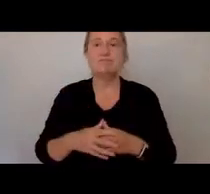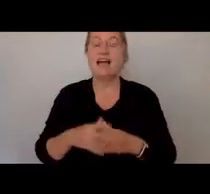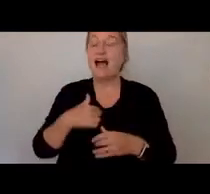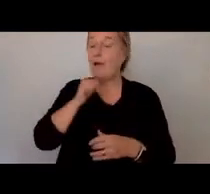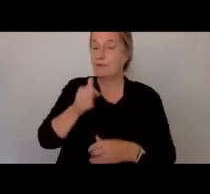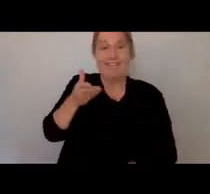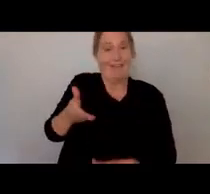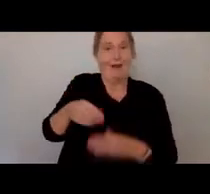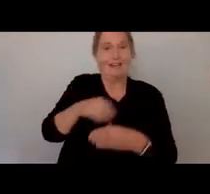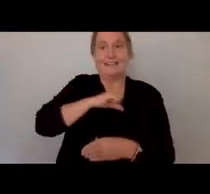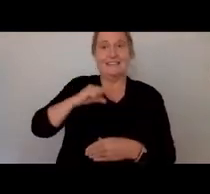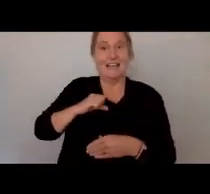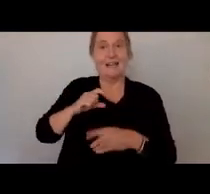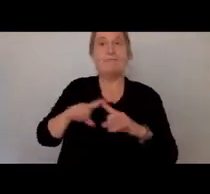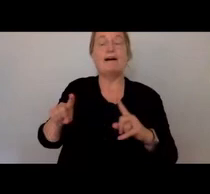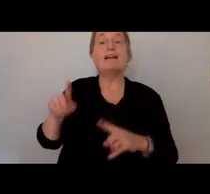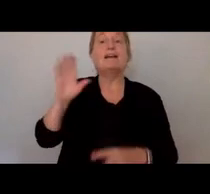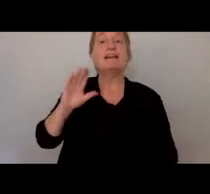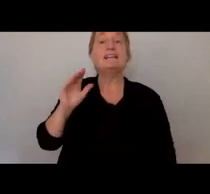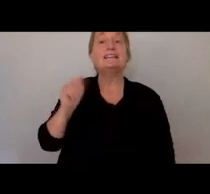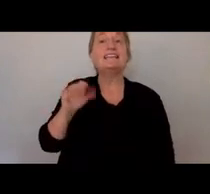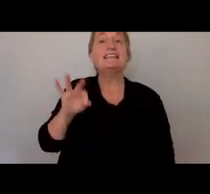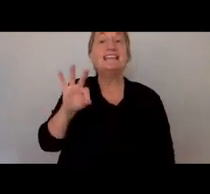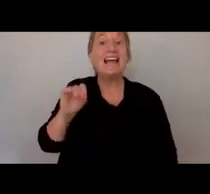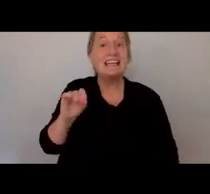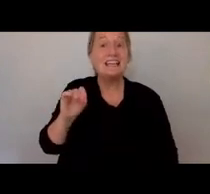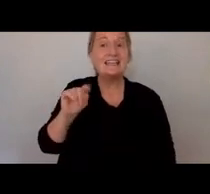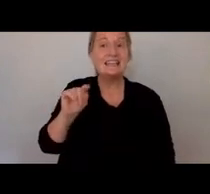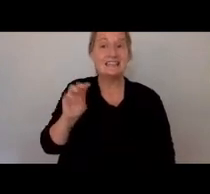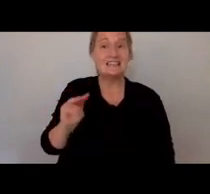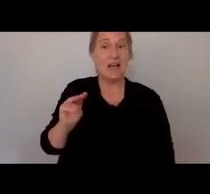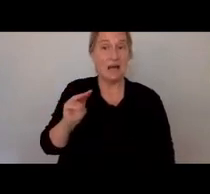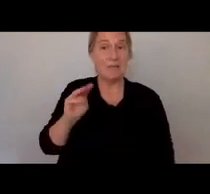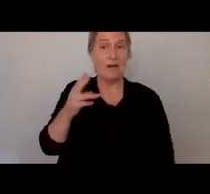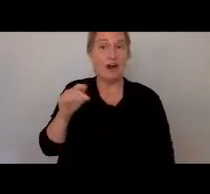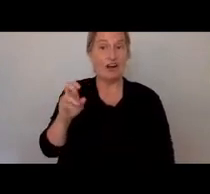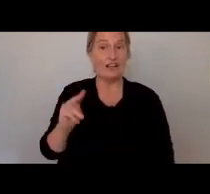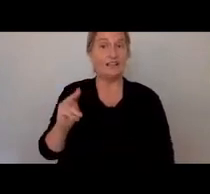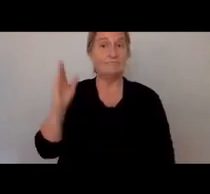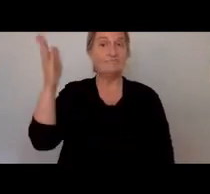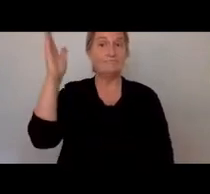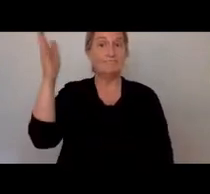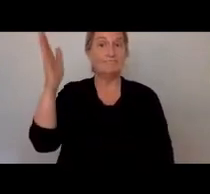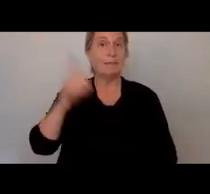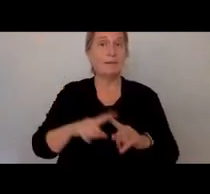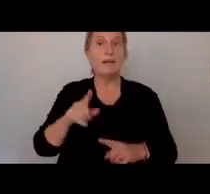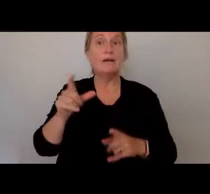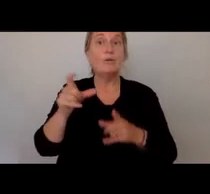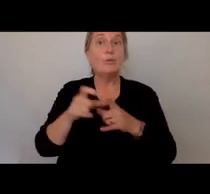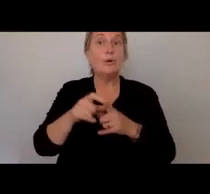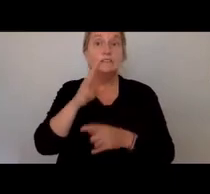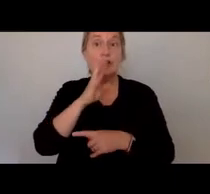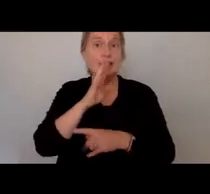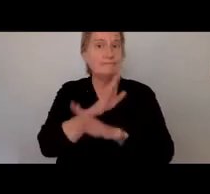gave a speech without saying one word. He was the first one to ever deliver a U.S. Senate speech from the floor entirely